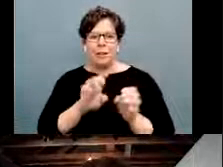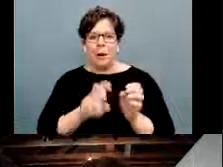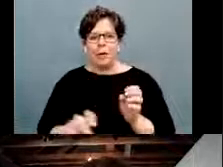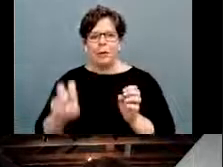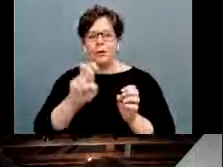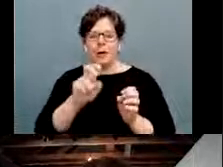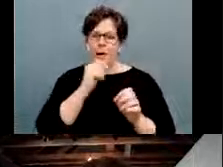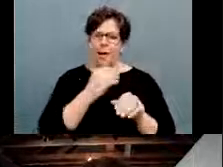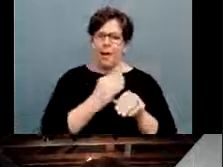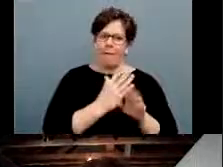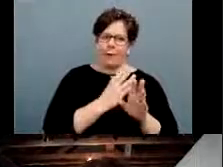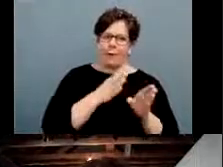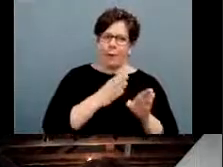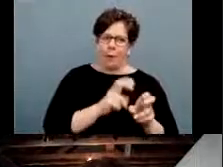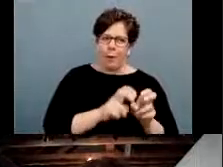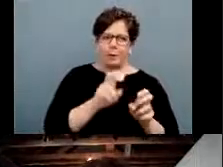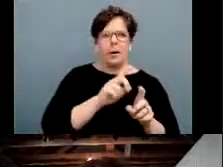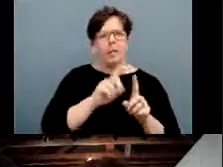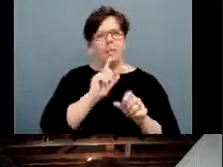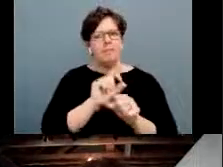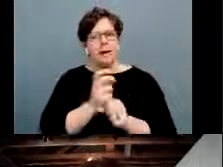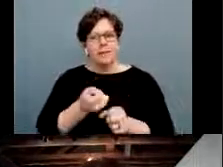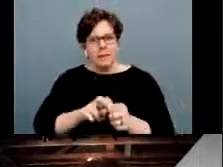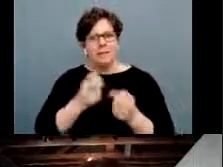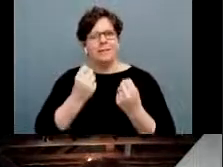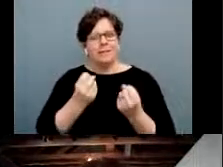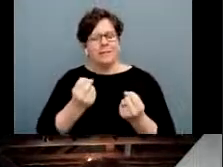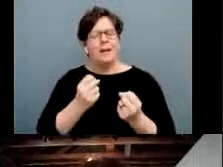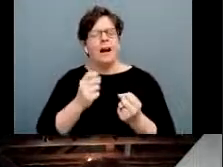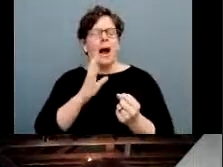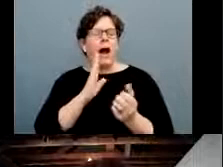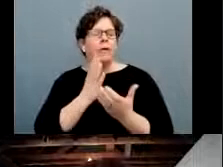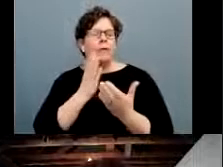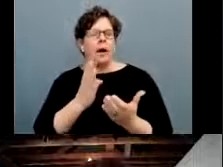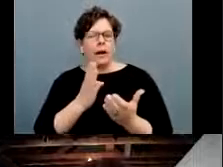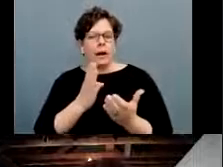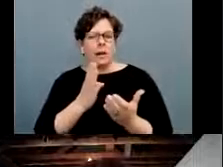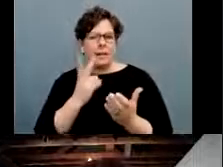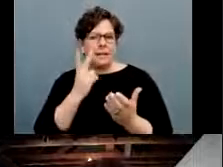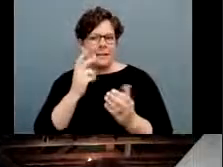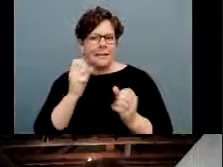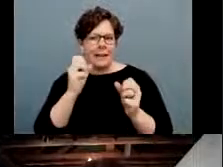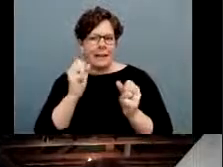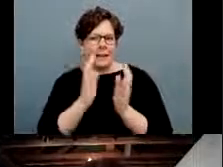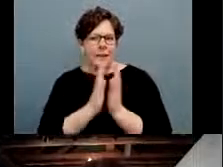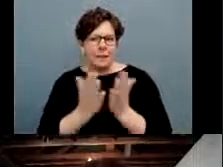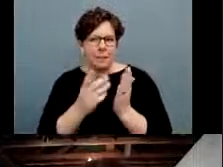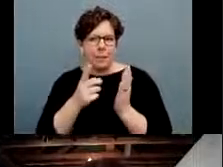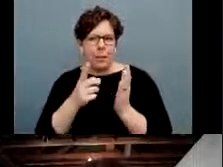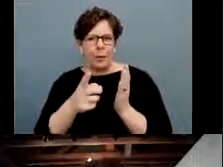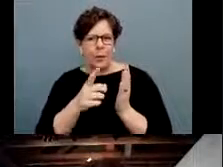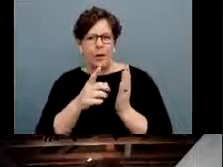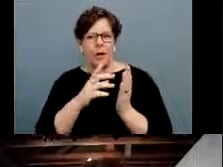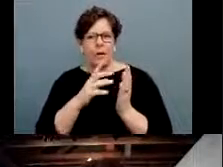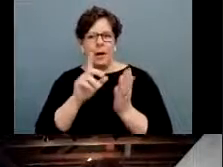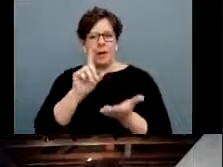beyond the virtual road trip we're offering, I highly recommend checking out this amazing book that was